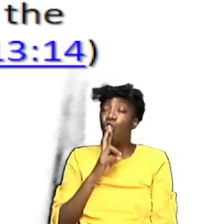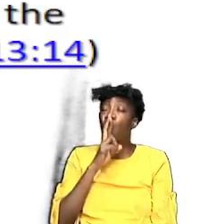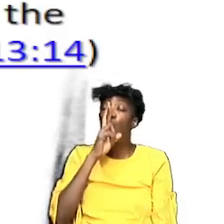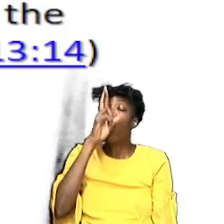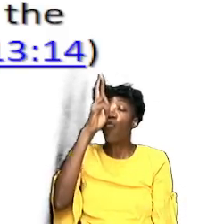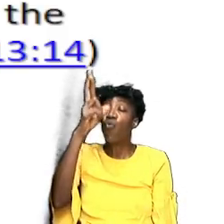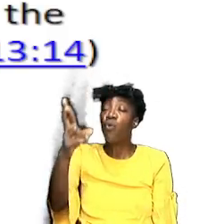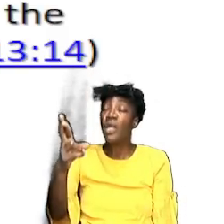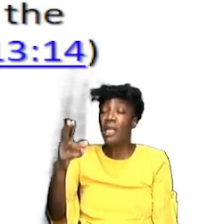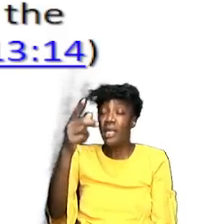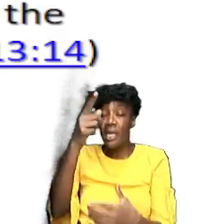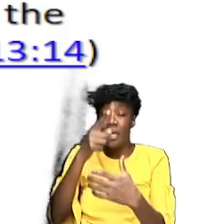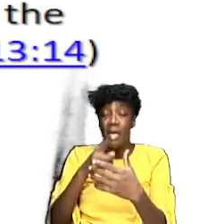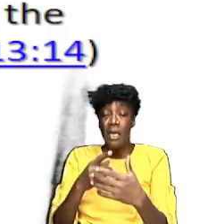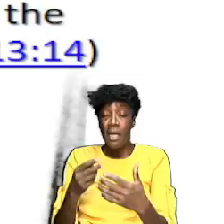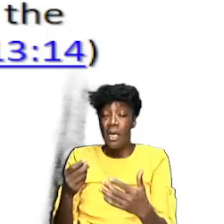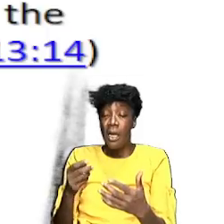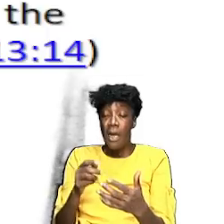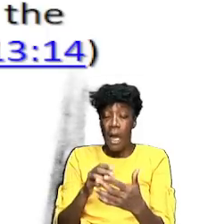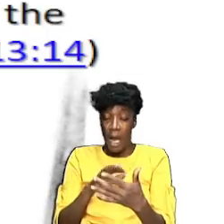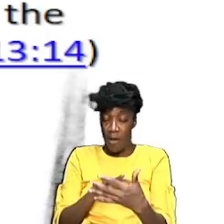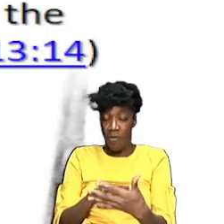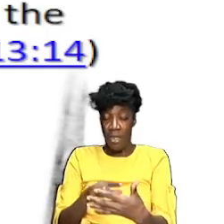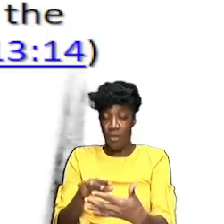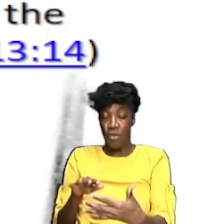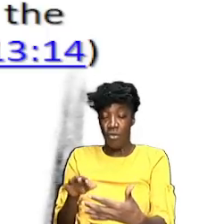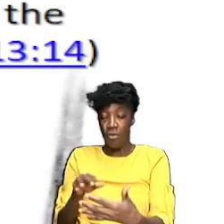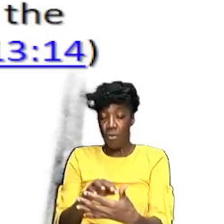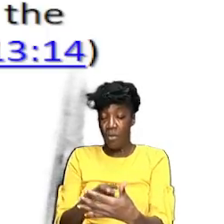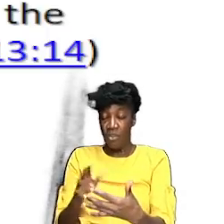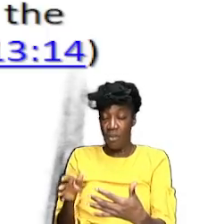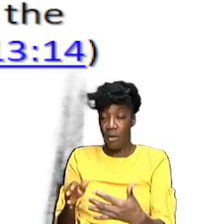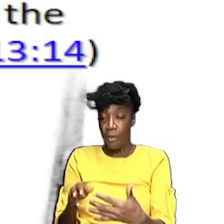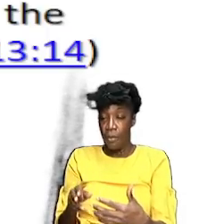talking about. So while Paul looked at the Roman